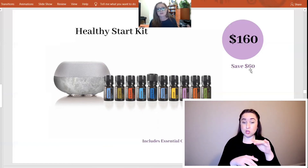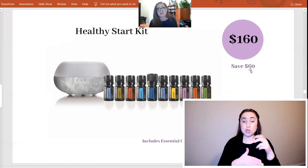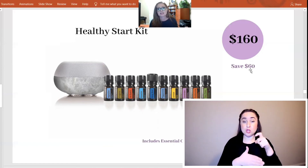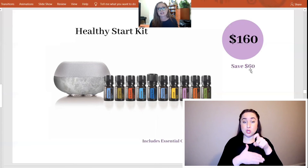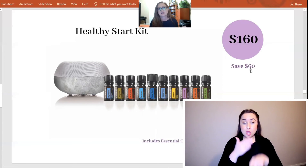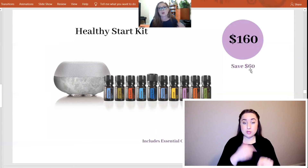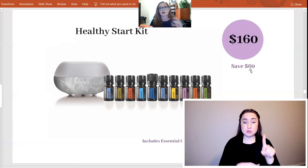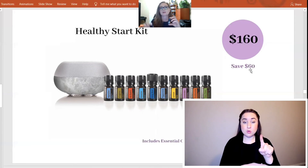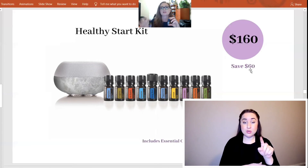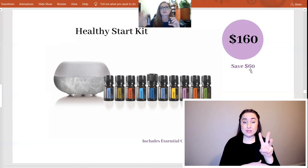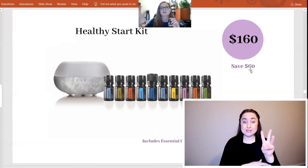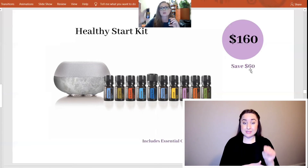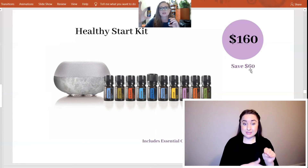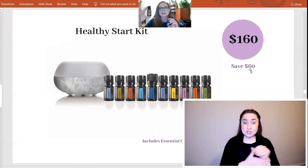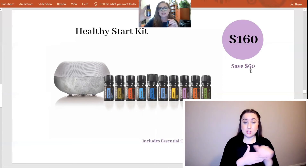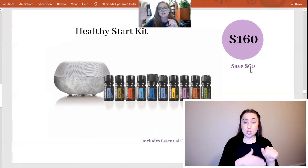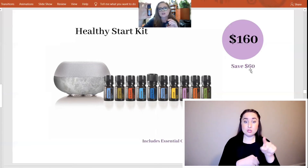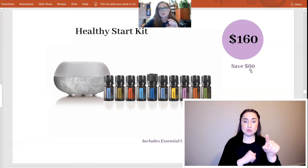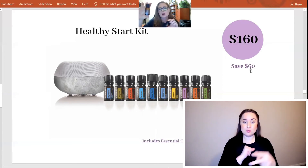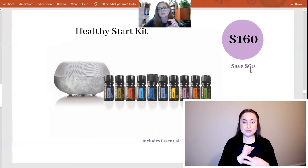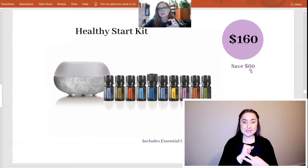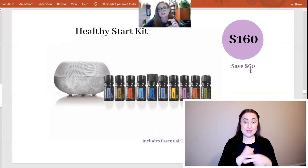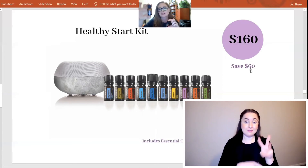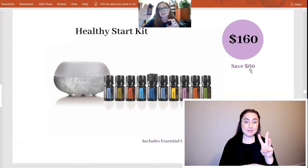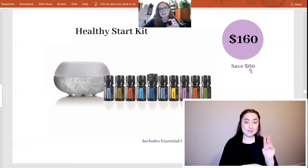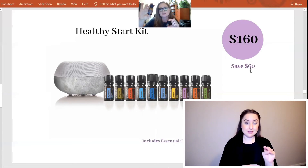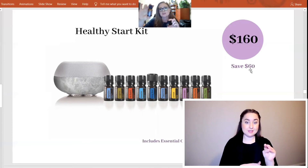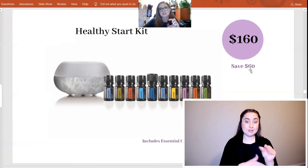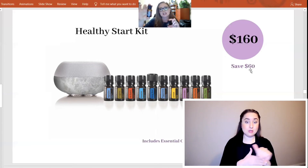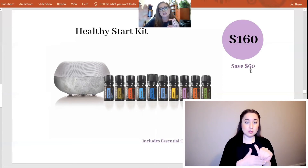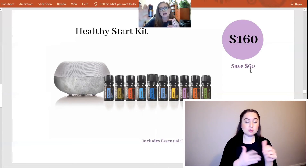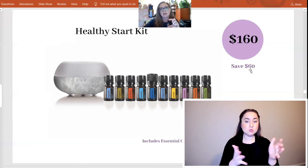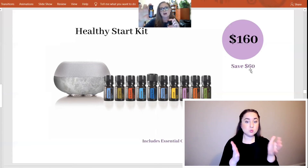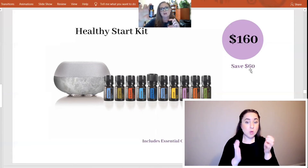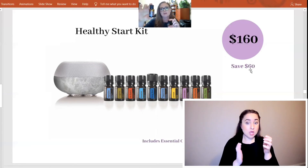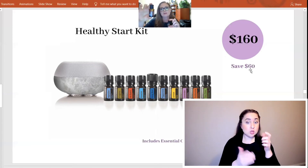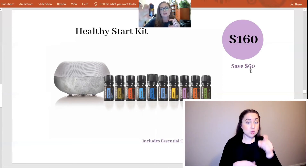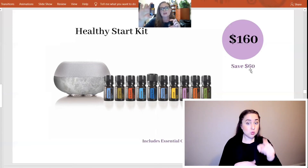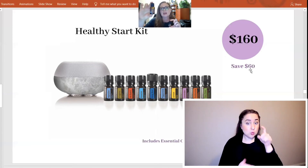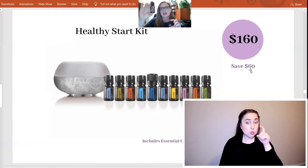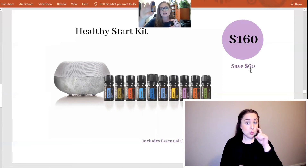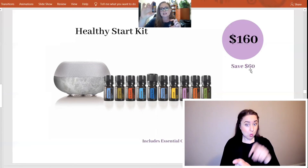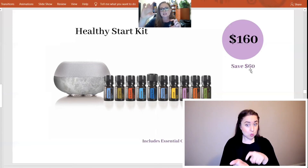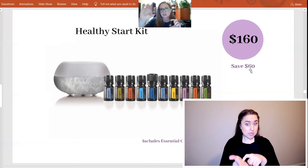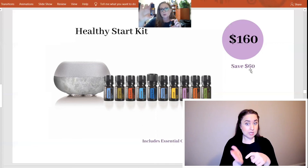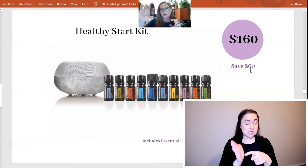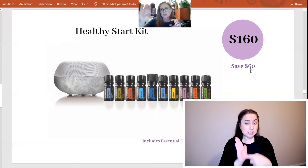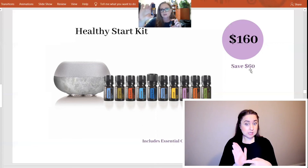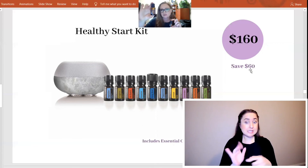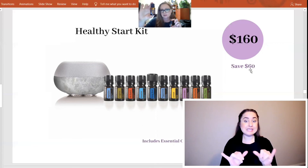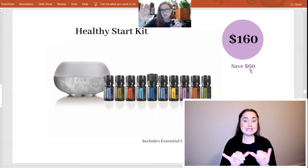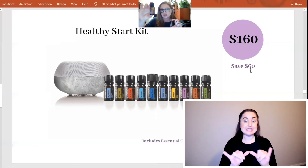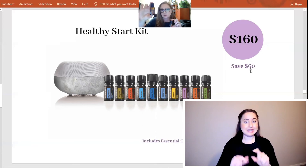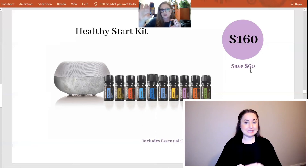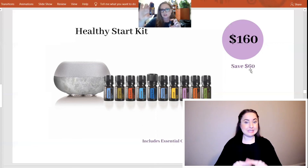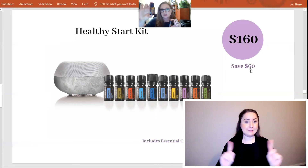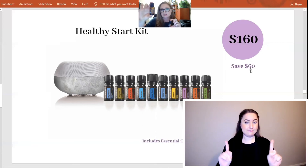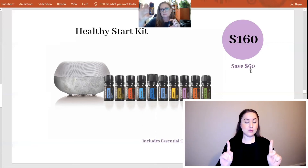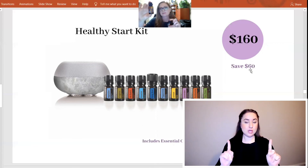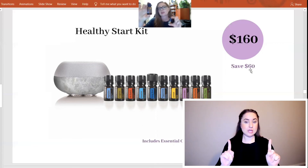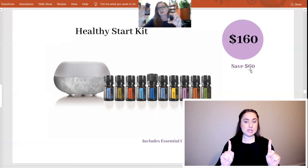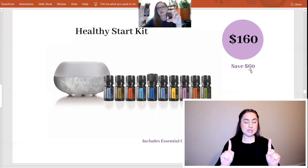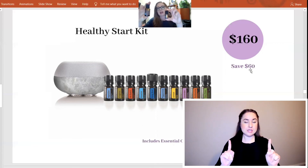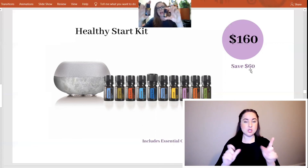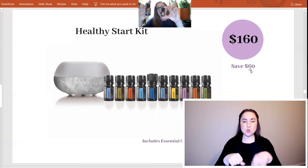size difference in these bottles. So our standard bottle is is 15 ml and it's 250 doses.